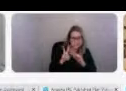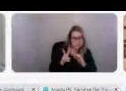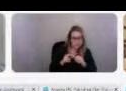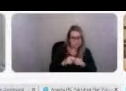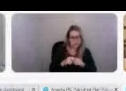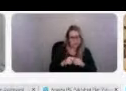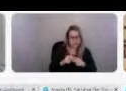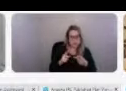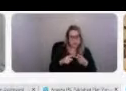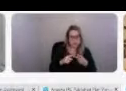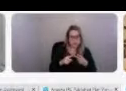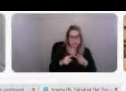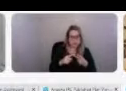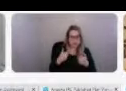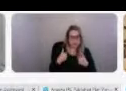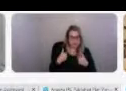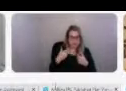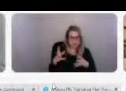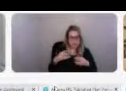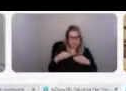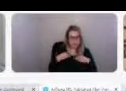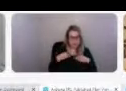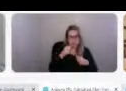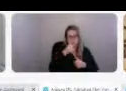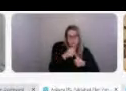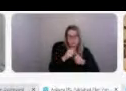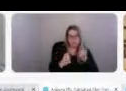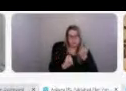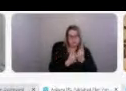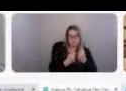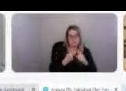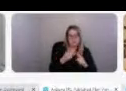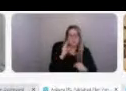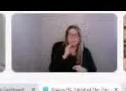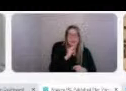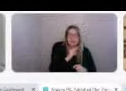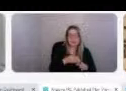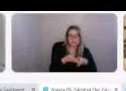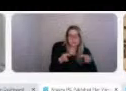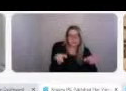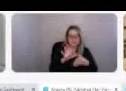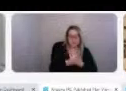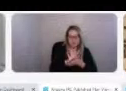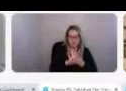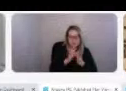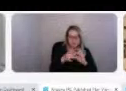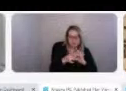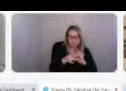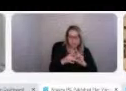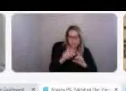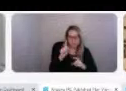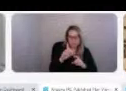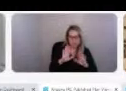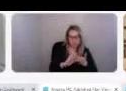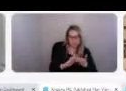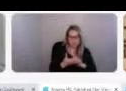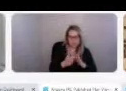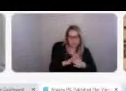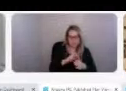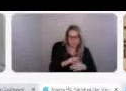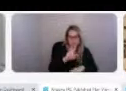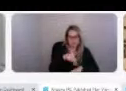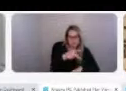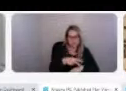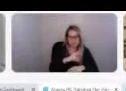second you have received a letter of support from mesa public school districts related to one of the communities principles which is to